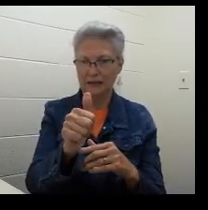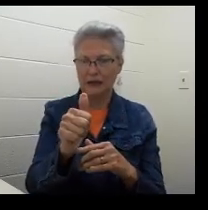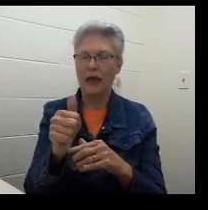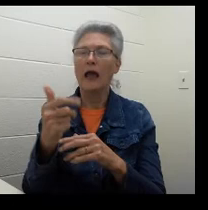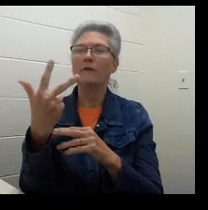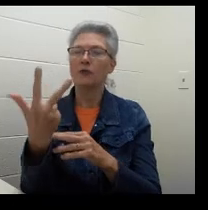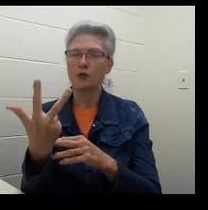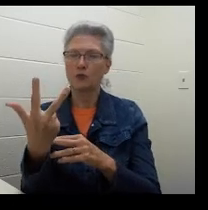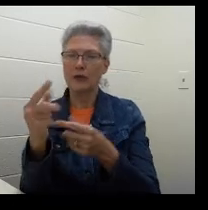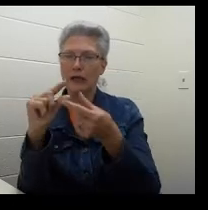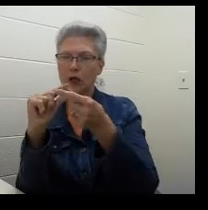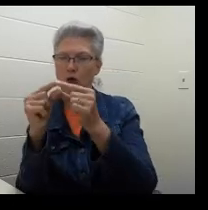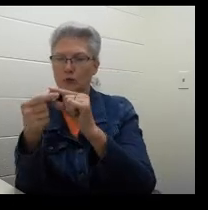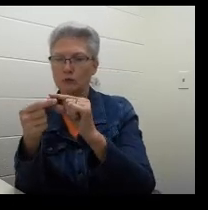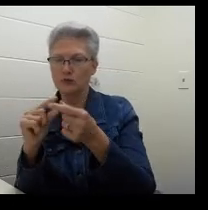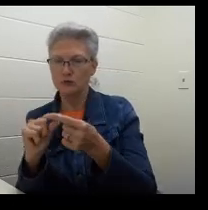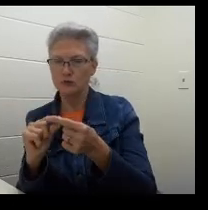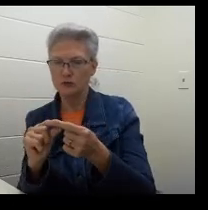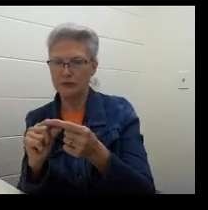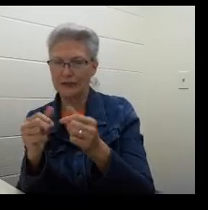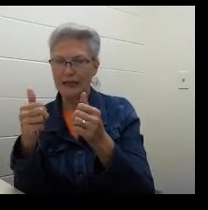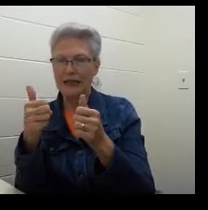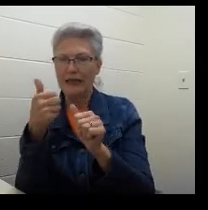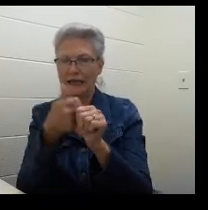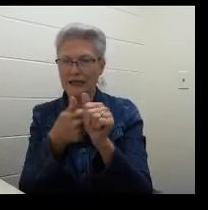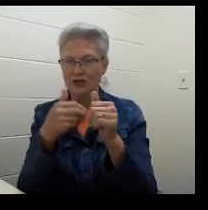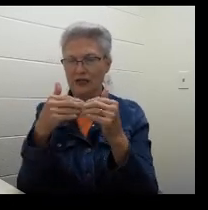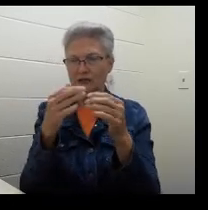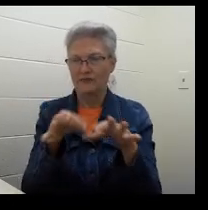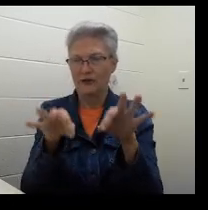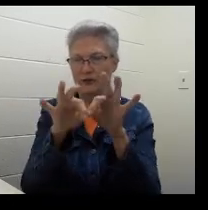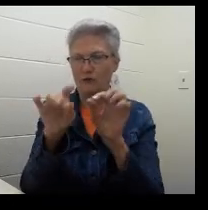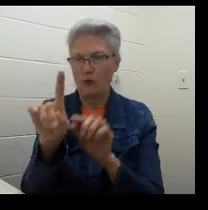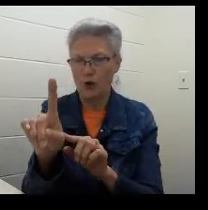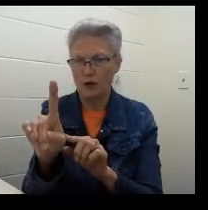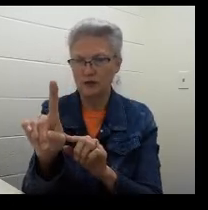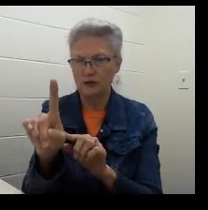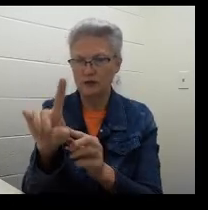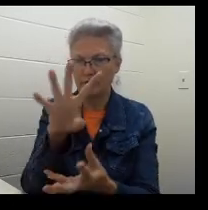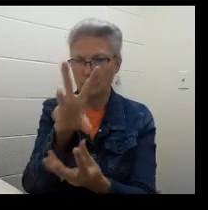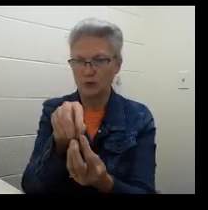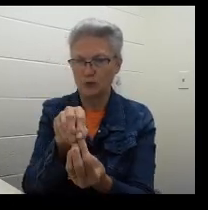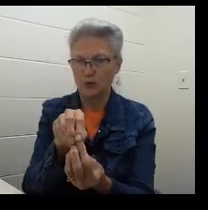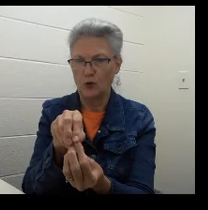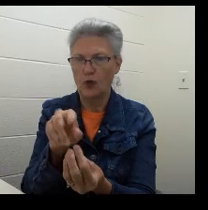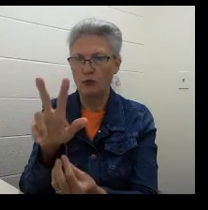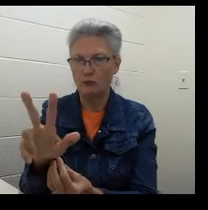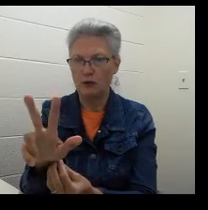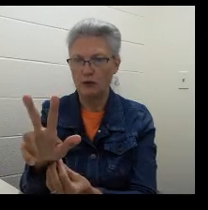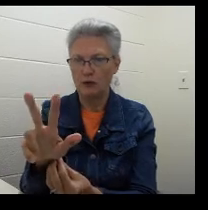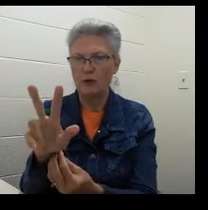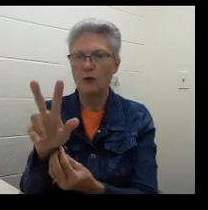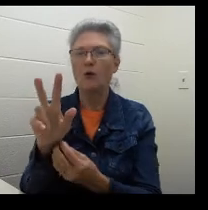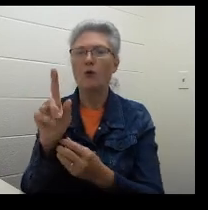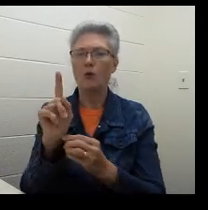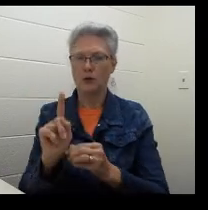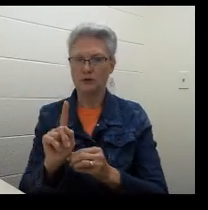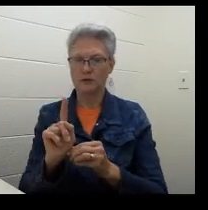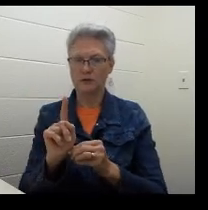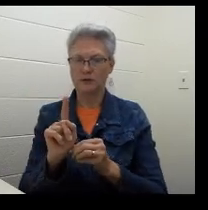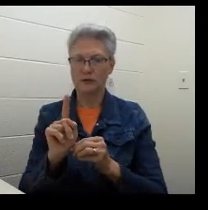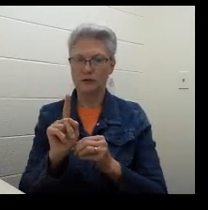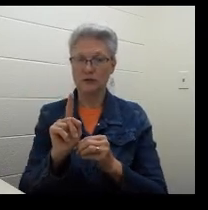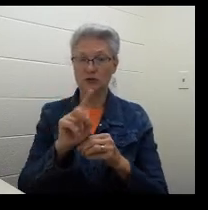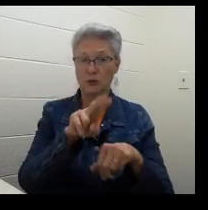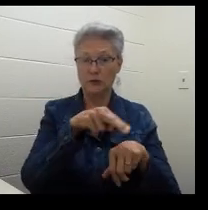I have three small cubes. Each one of them has a value of 1, so I have a total of 3 ones. So in